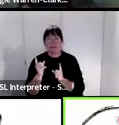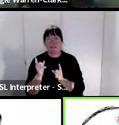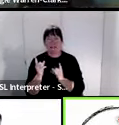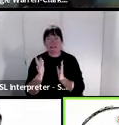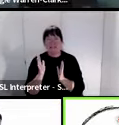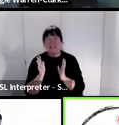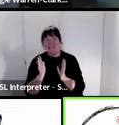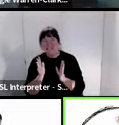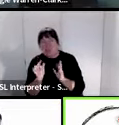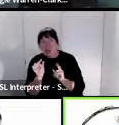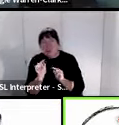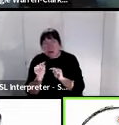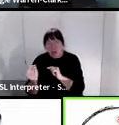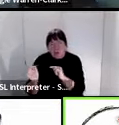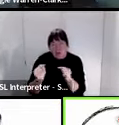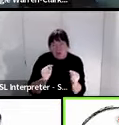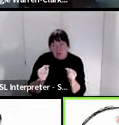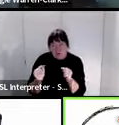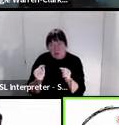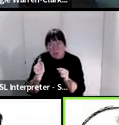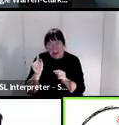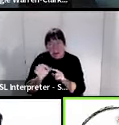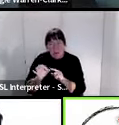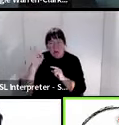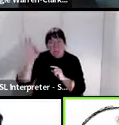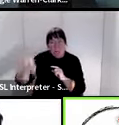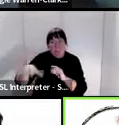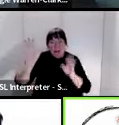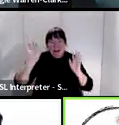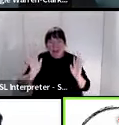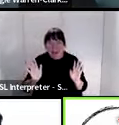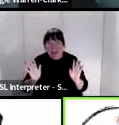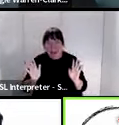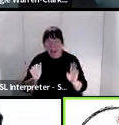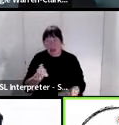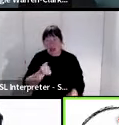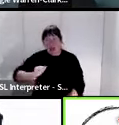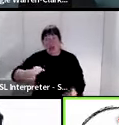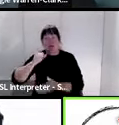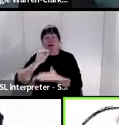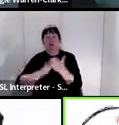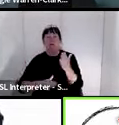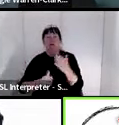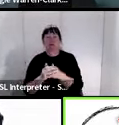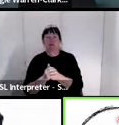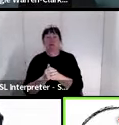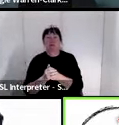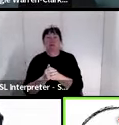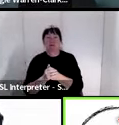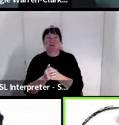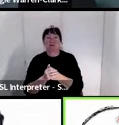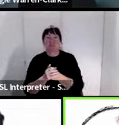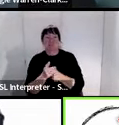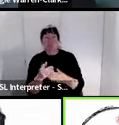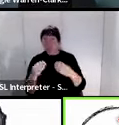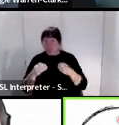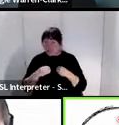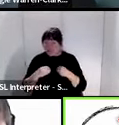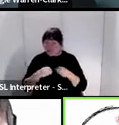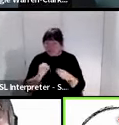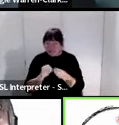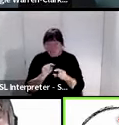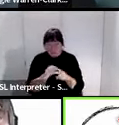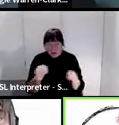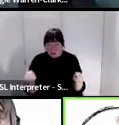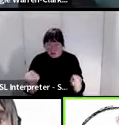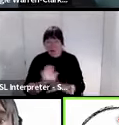little controversial, but I'm going to put it out there, our experience is that it's not businesses that are the problem here. Businesses